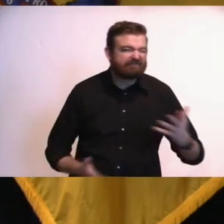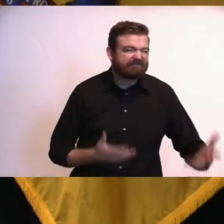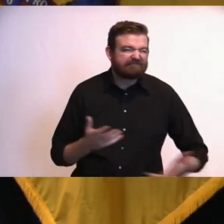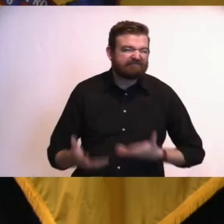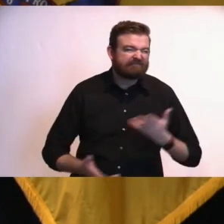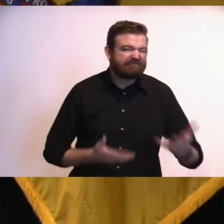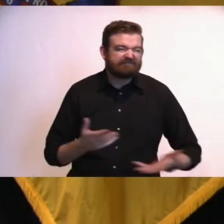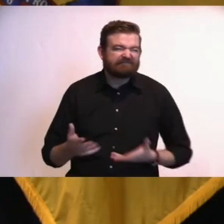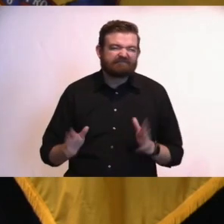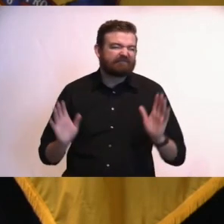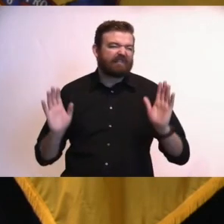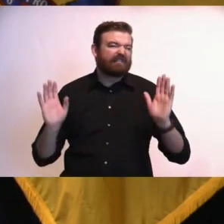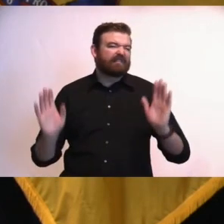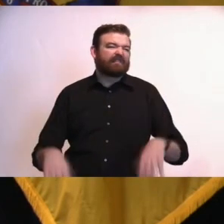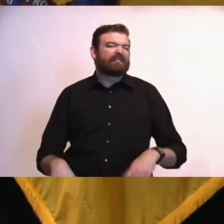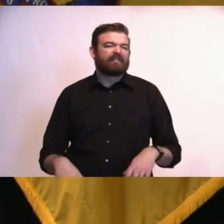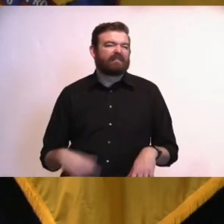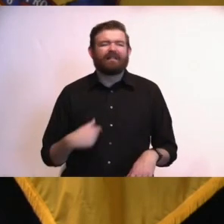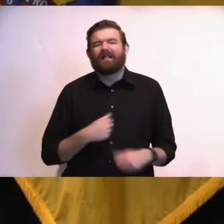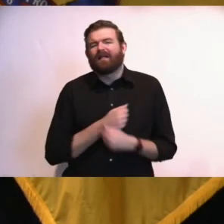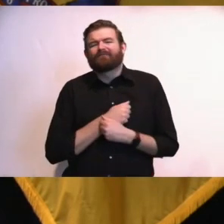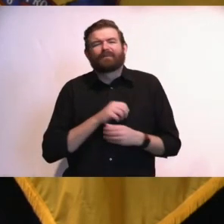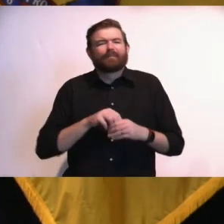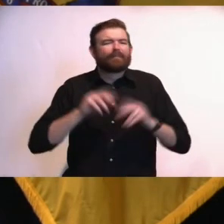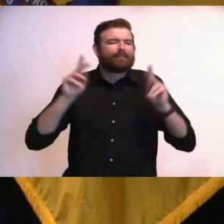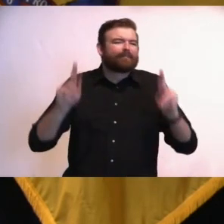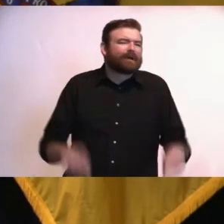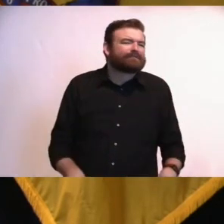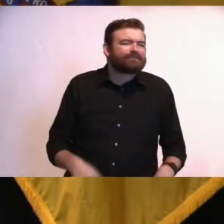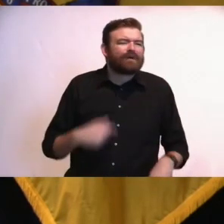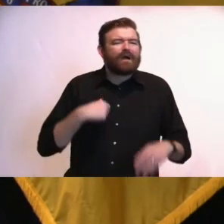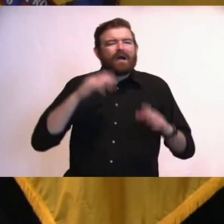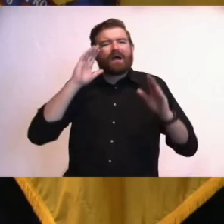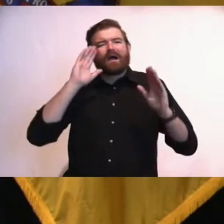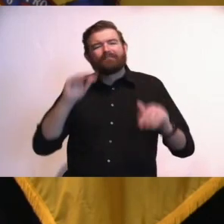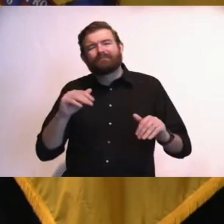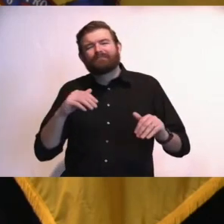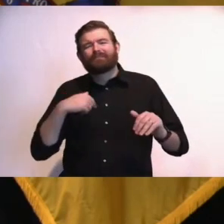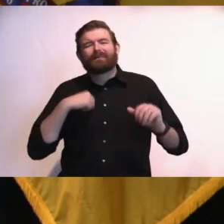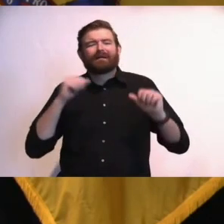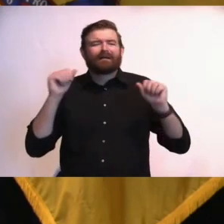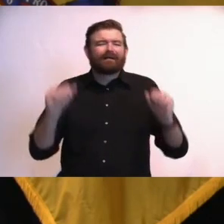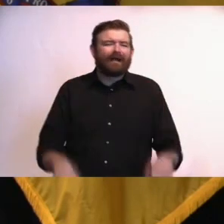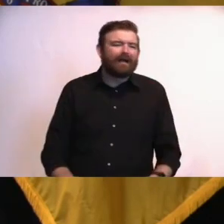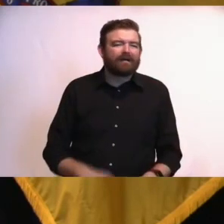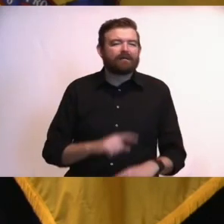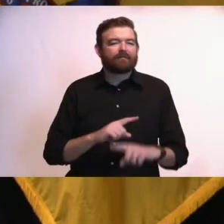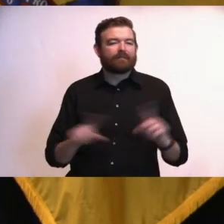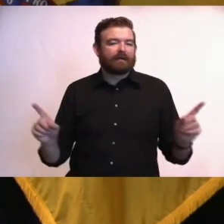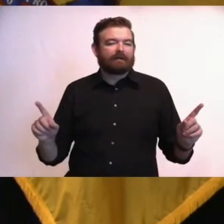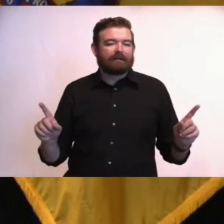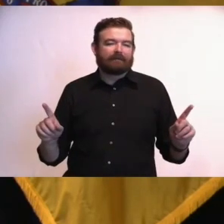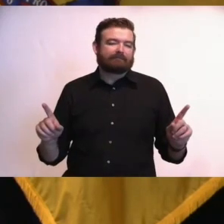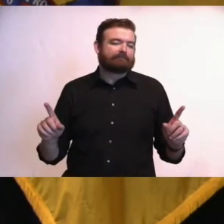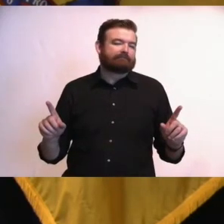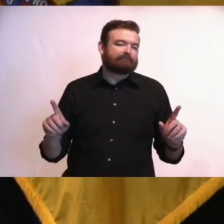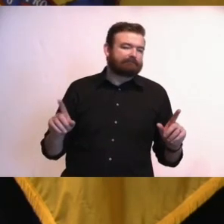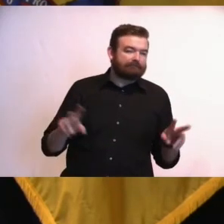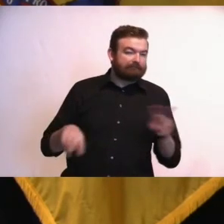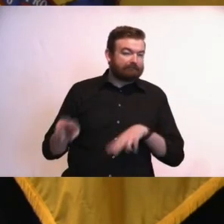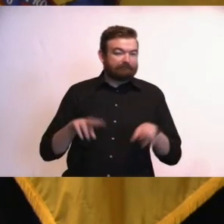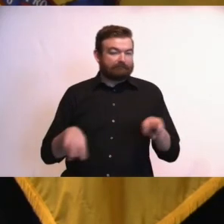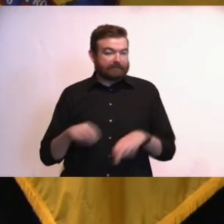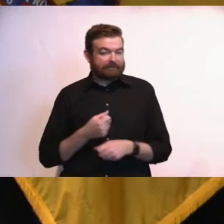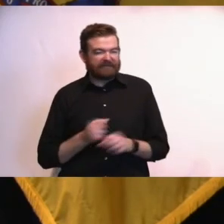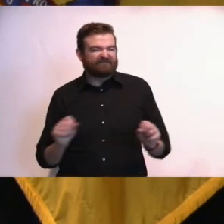do it in person. I was hoping to do it in person. But as a health protocol matter, I'll look to the 2 leaders